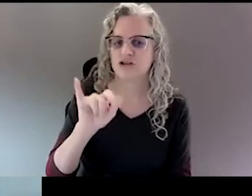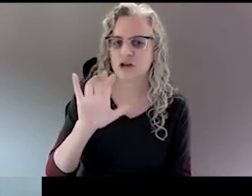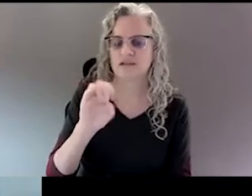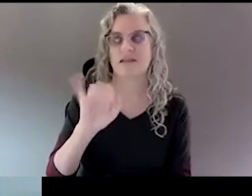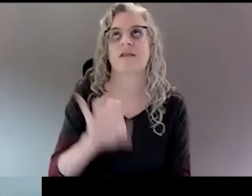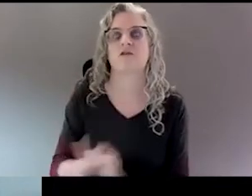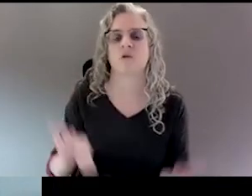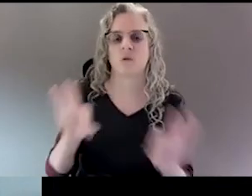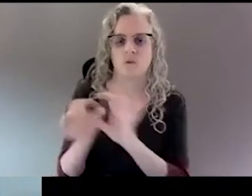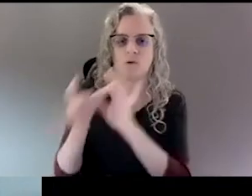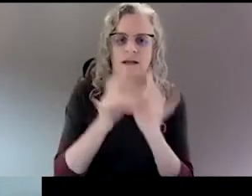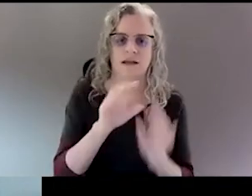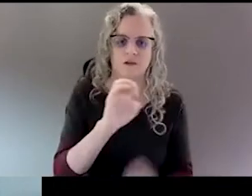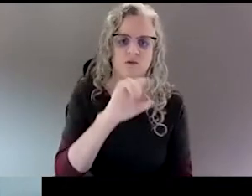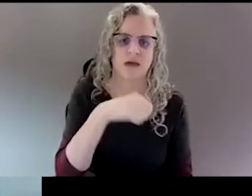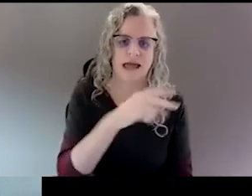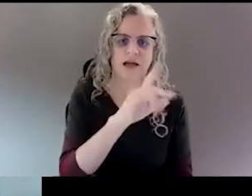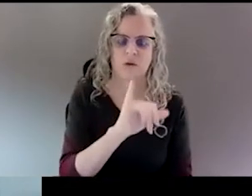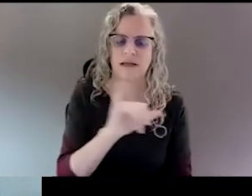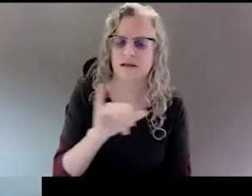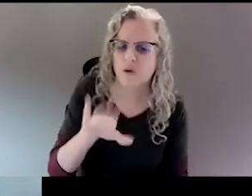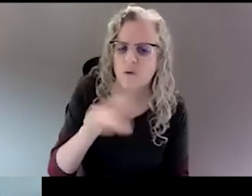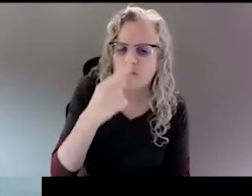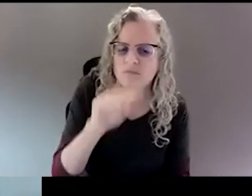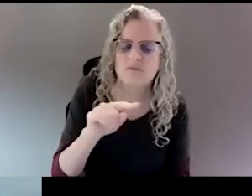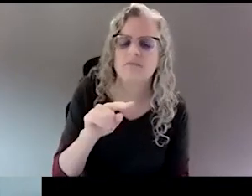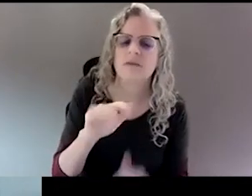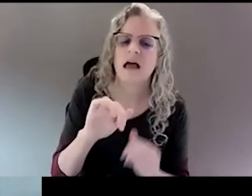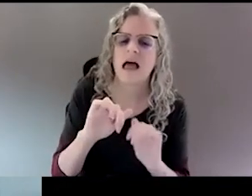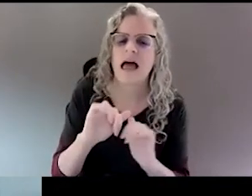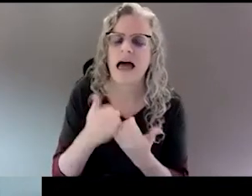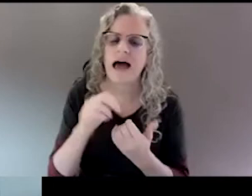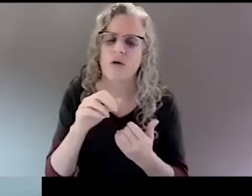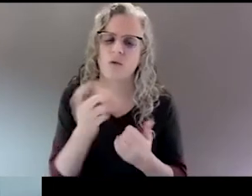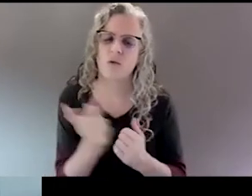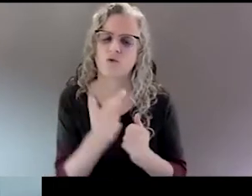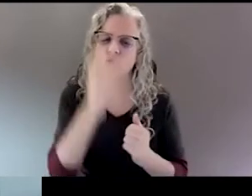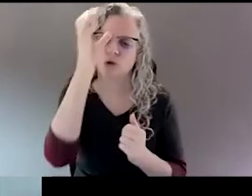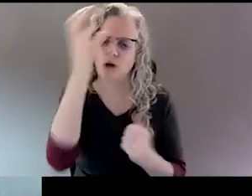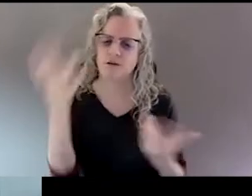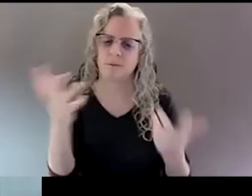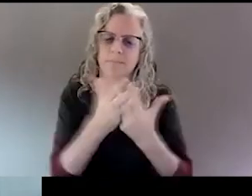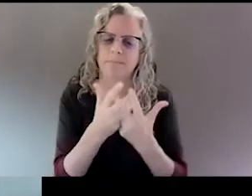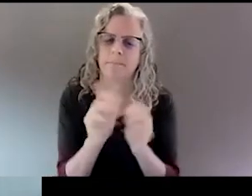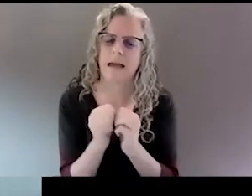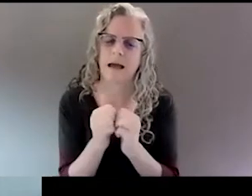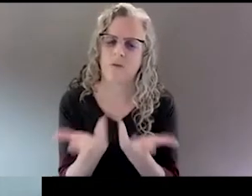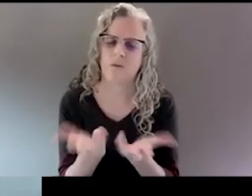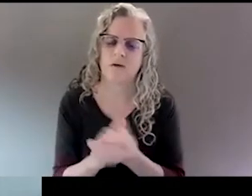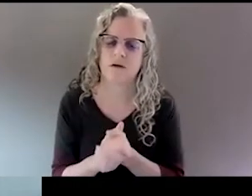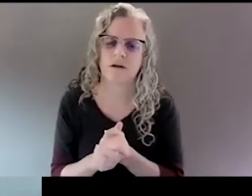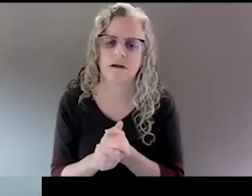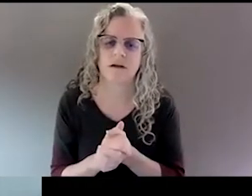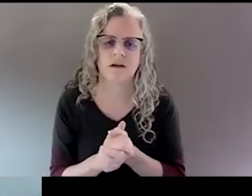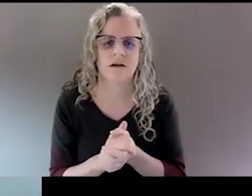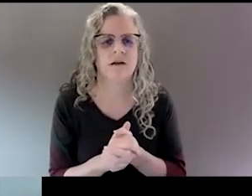I just wanted to ask you, how does equity fit into disability justice, or does it? I think it's at the core